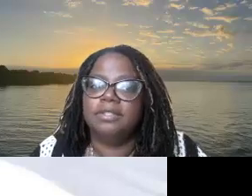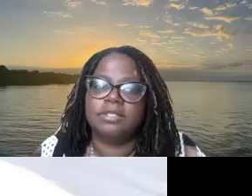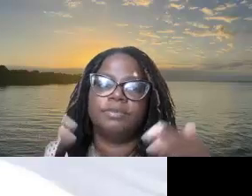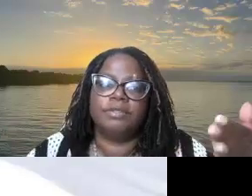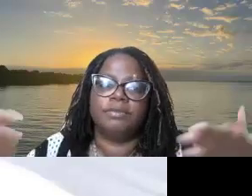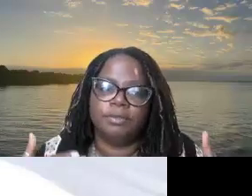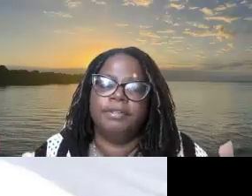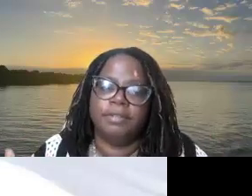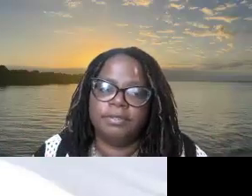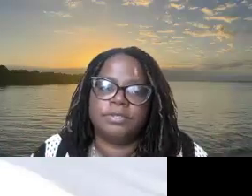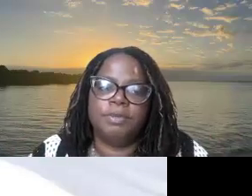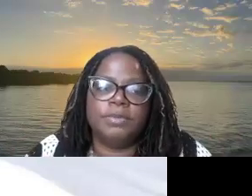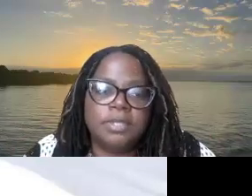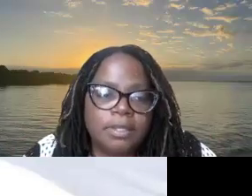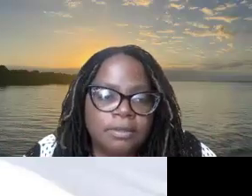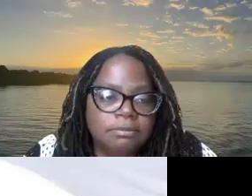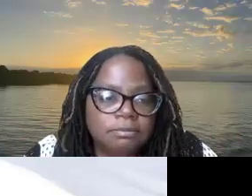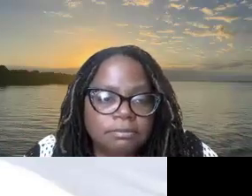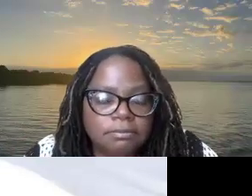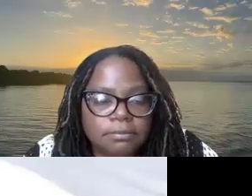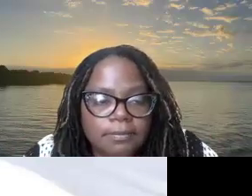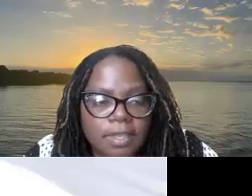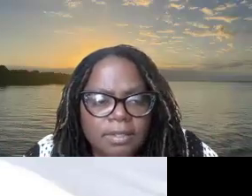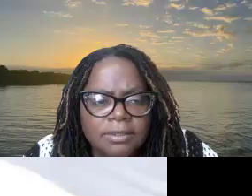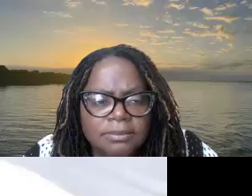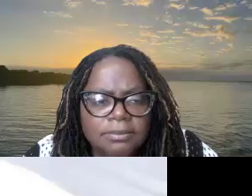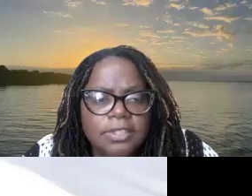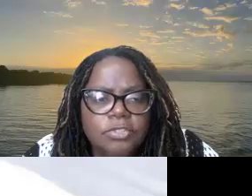issue. This is one of the real barriers to people seeking help.